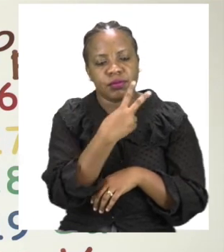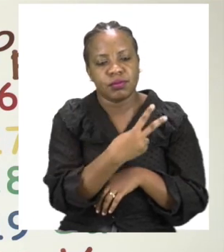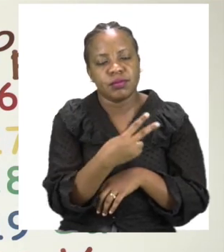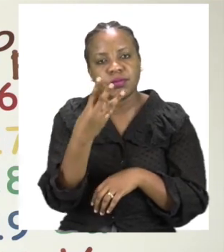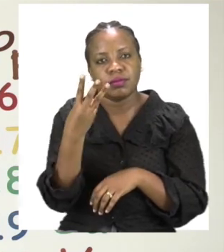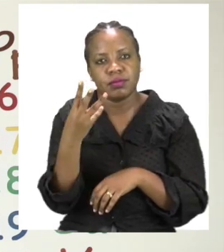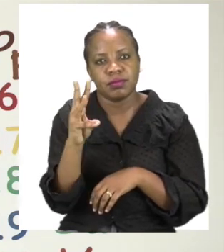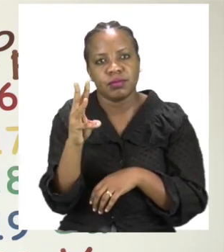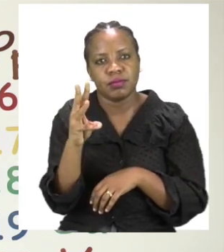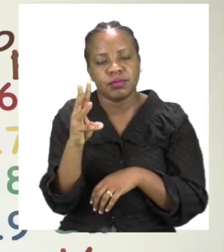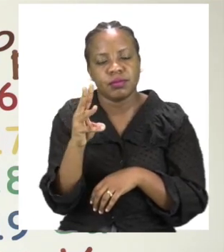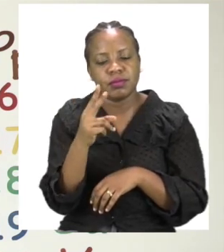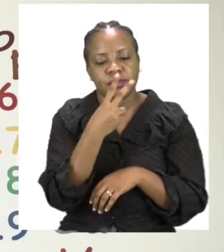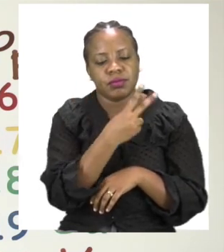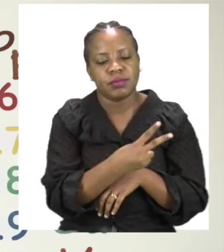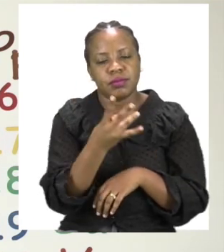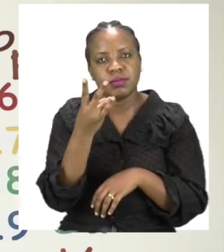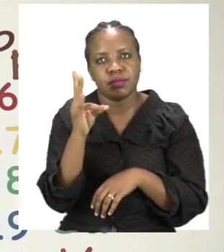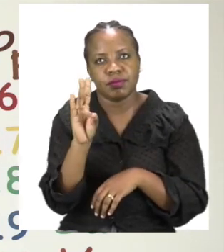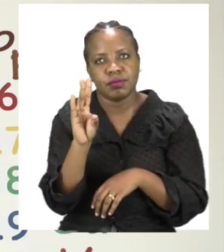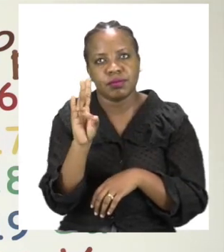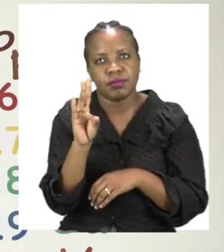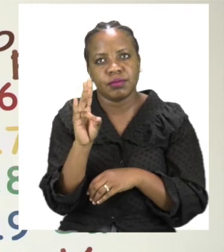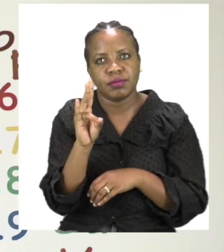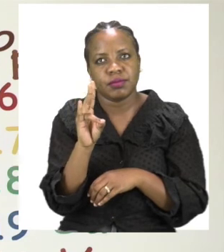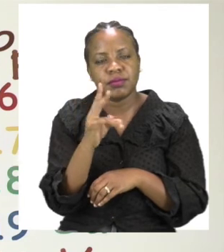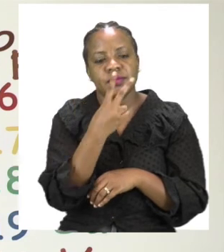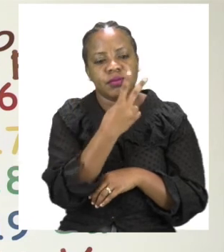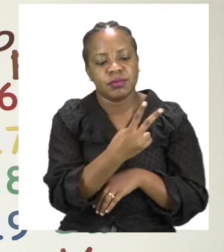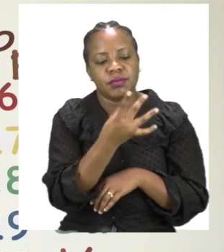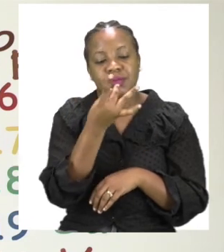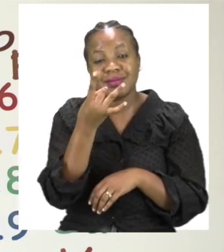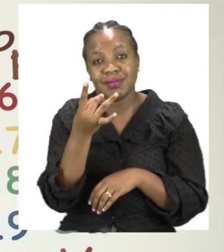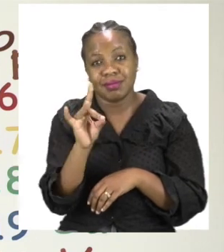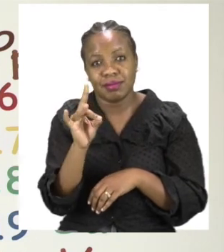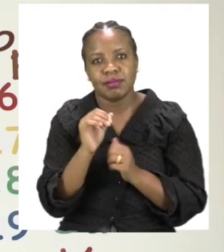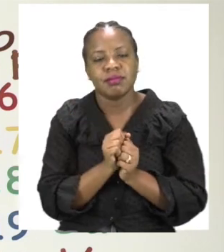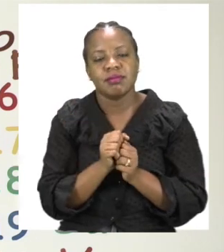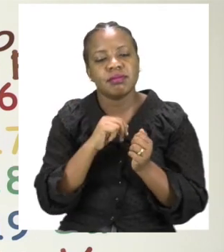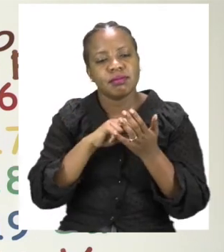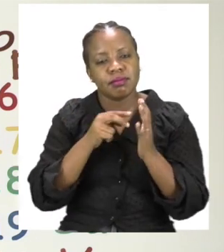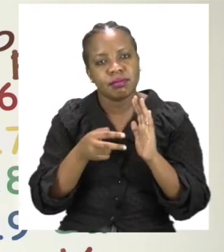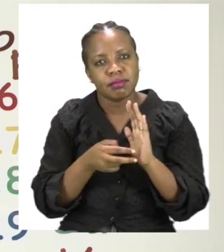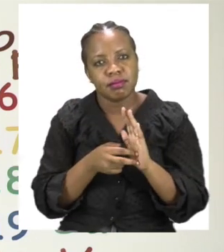26, 27, 28. So our answer